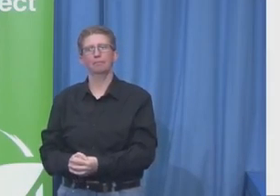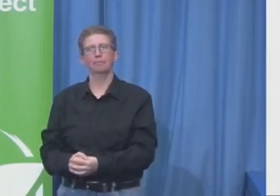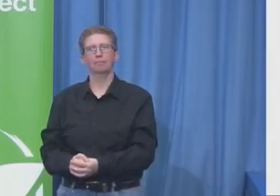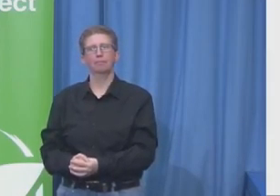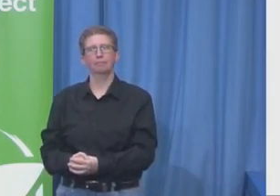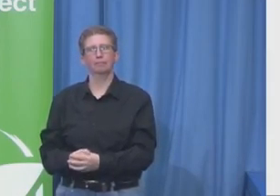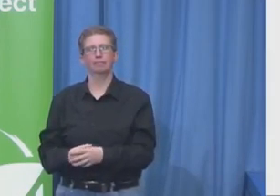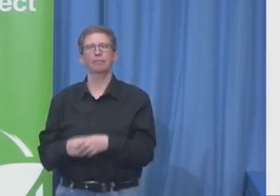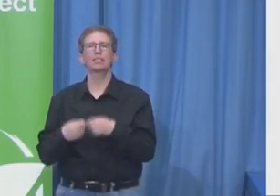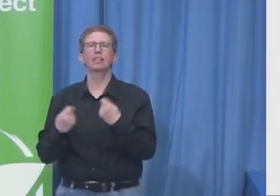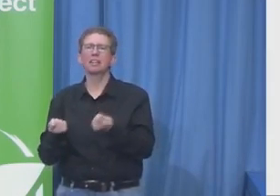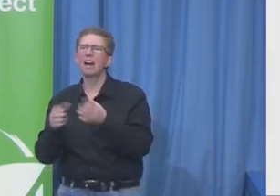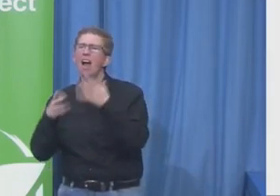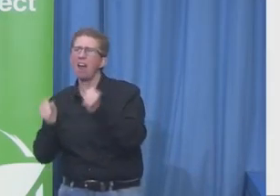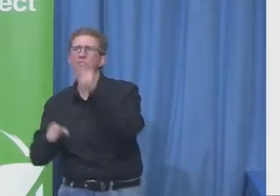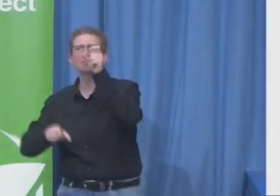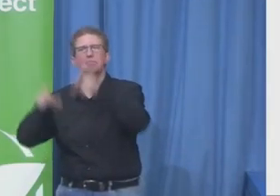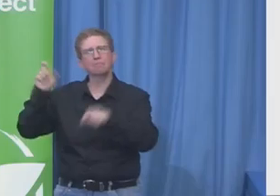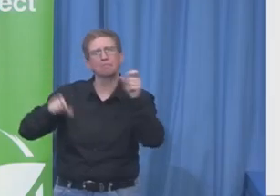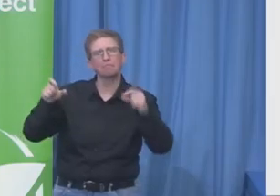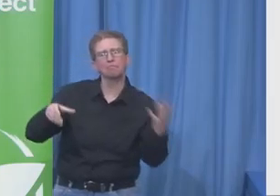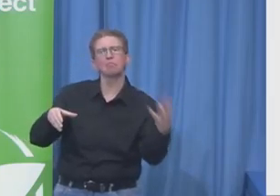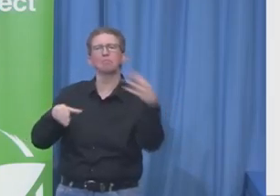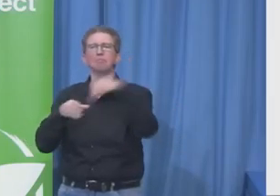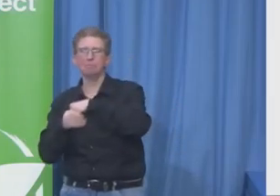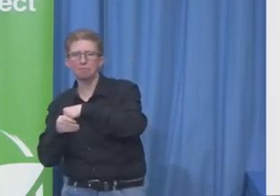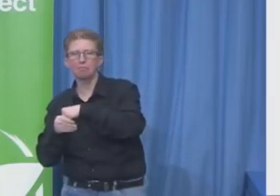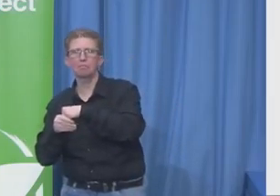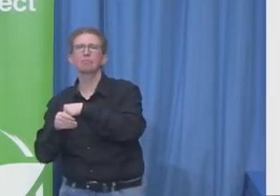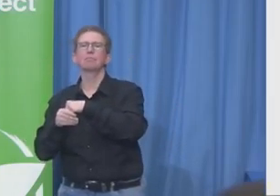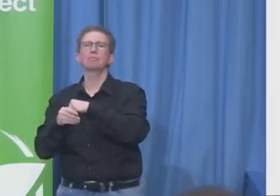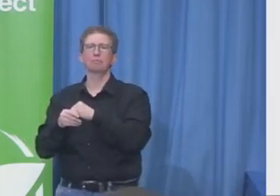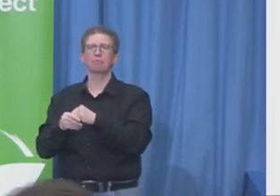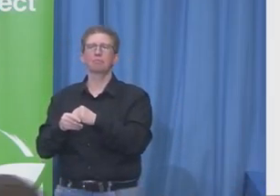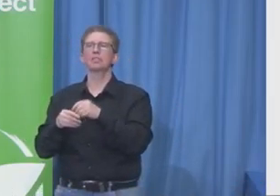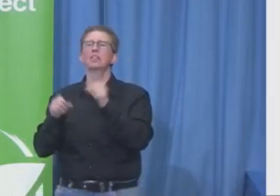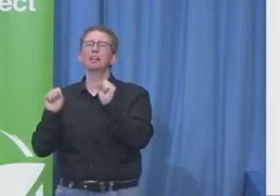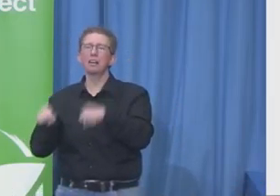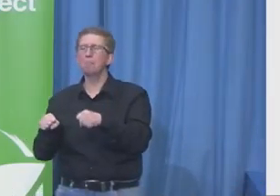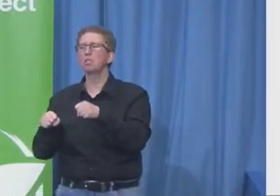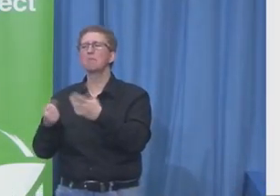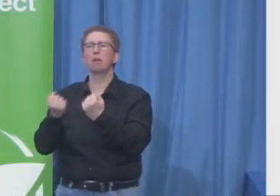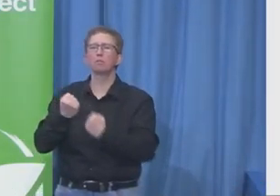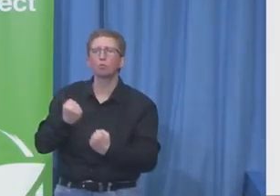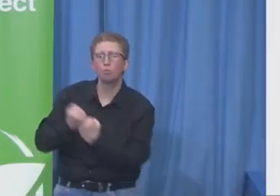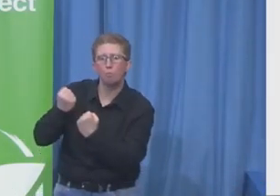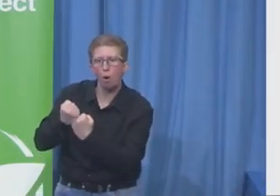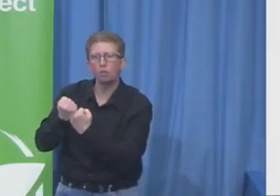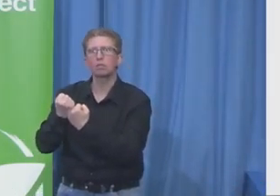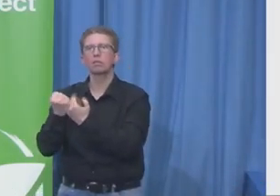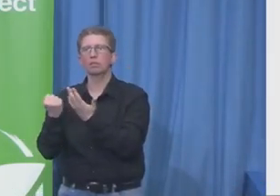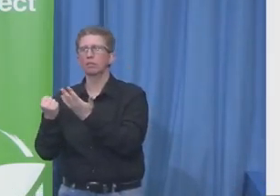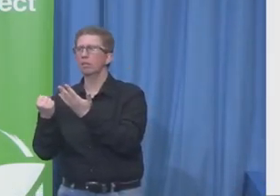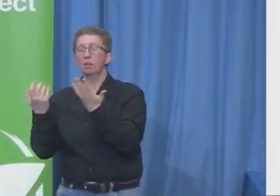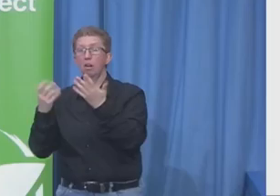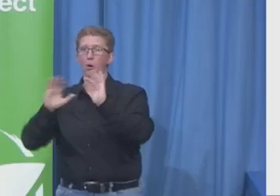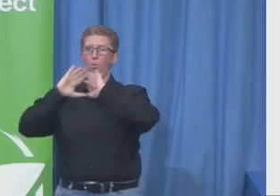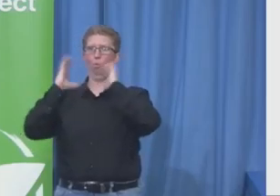finance programs, they support programs, they evaluate programs in many countries of the world related to persons with disabilities. Some